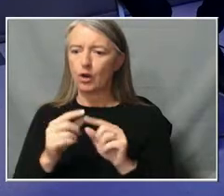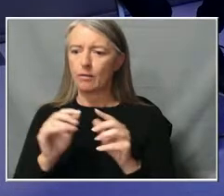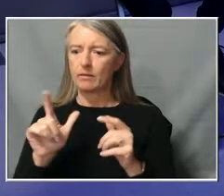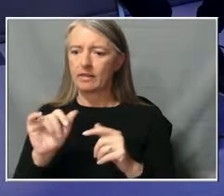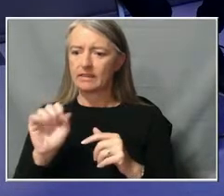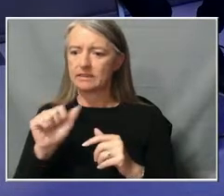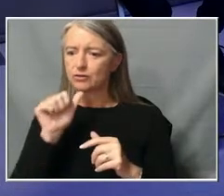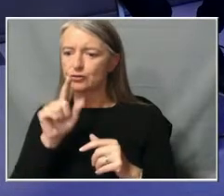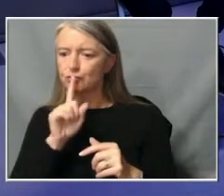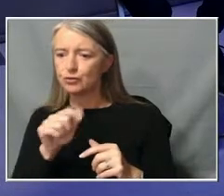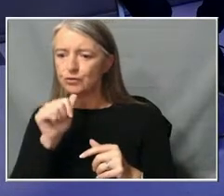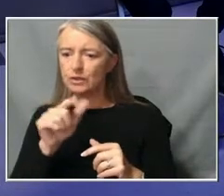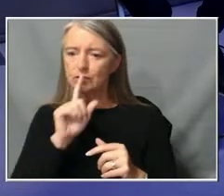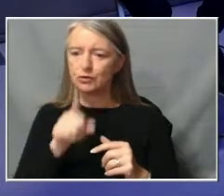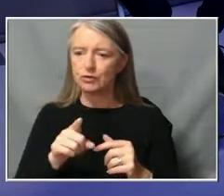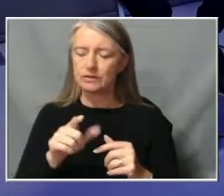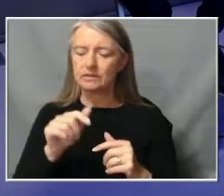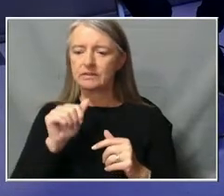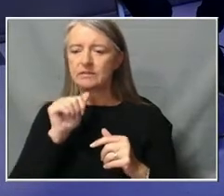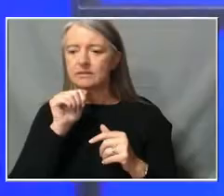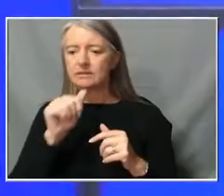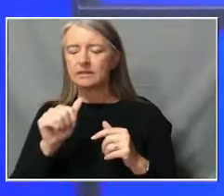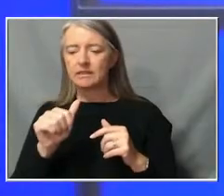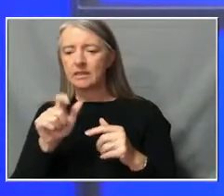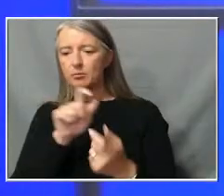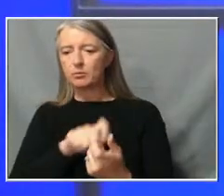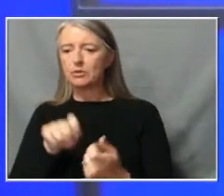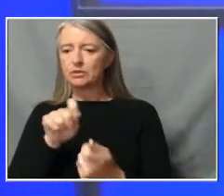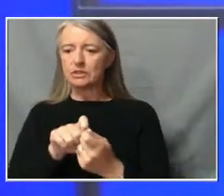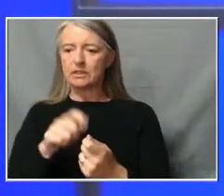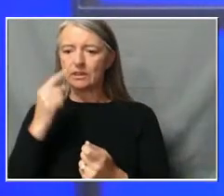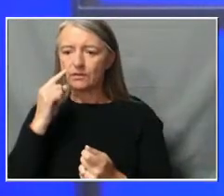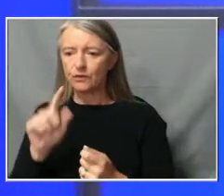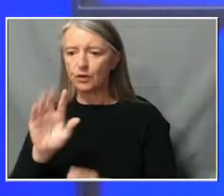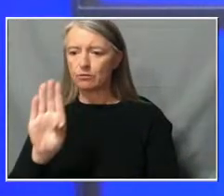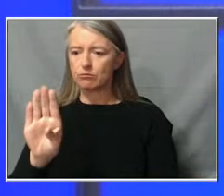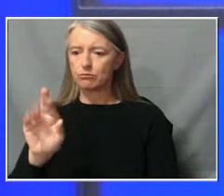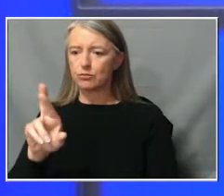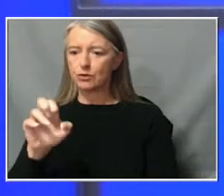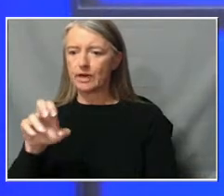true? So not necessarily, particularly for brain tumors. So